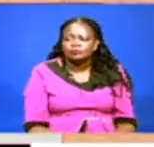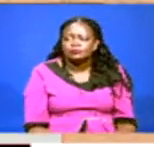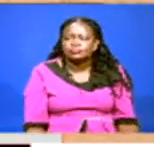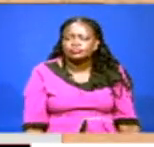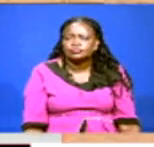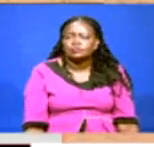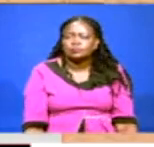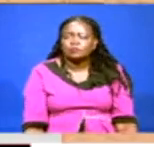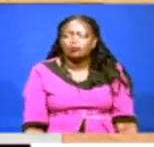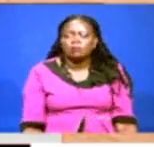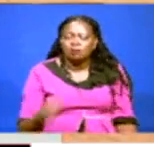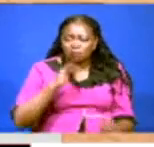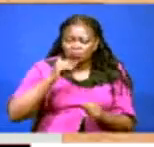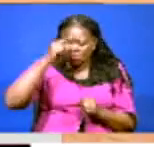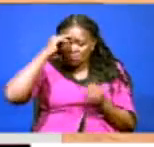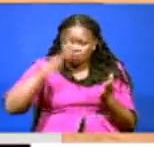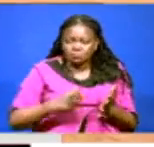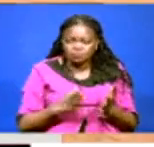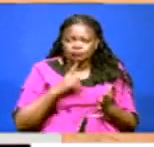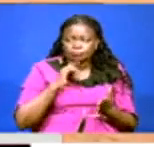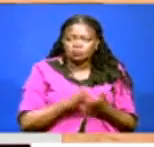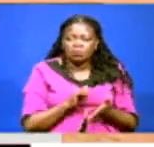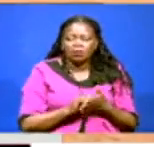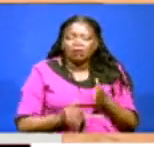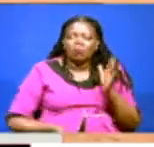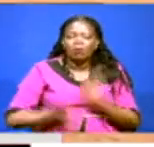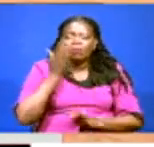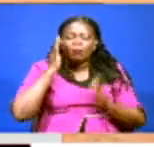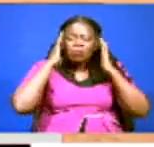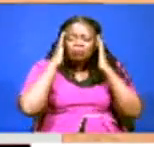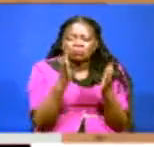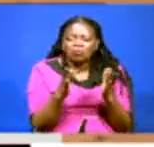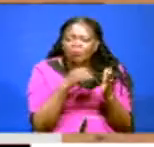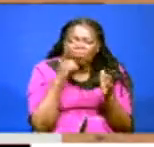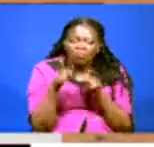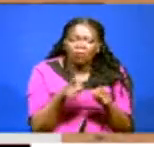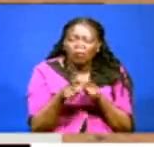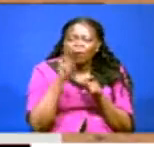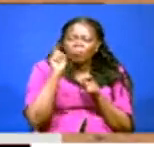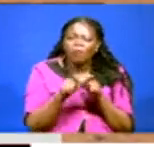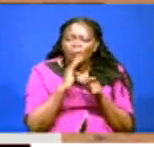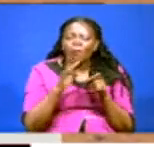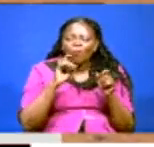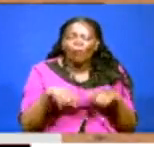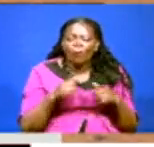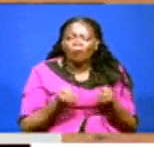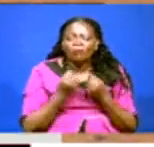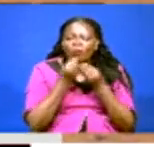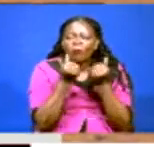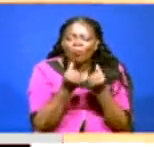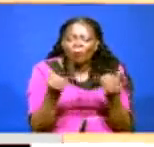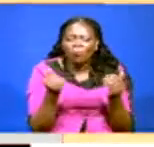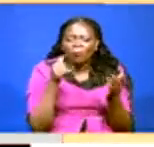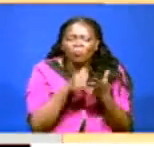Garissa County Governor Nathif Jama says the immediate focus in drought mitigation should be on life-saving interventions,